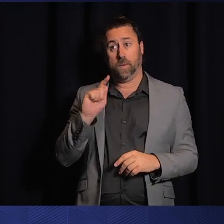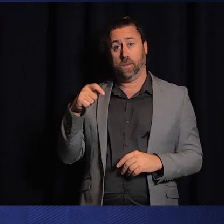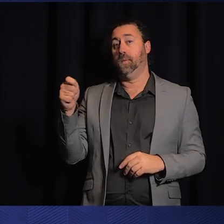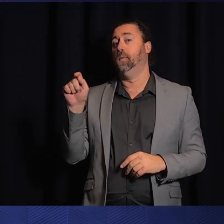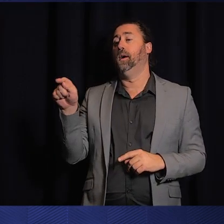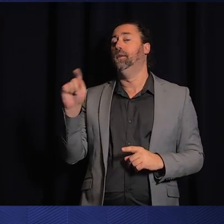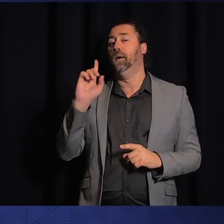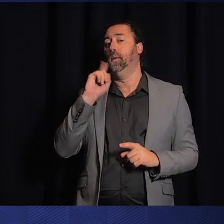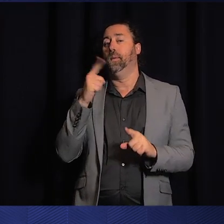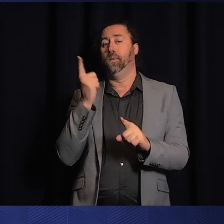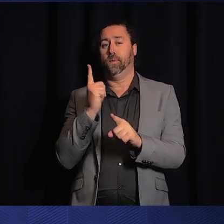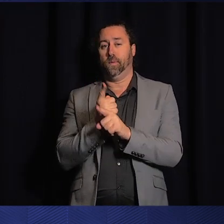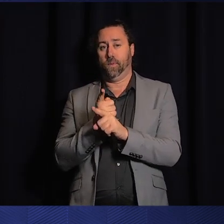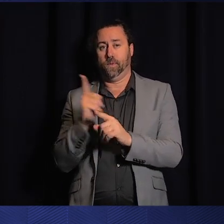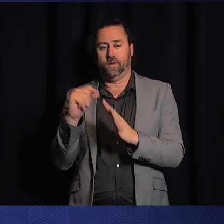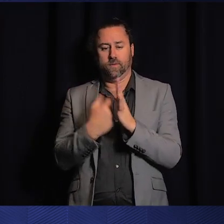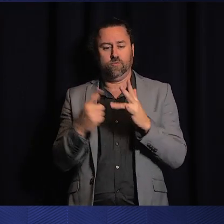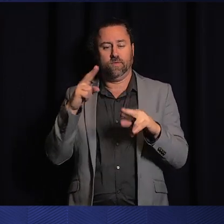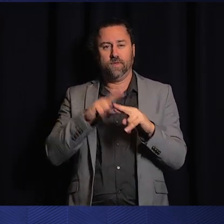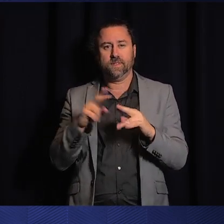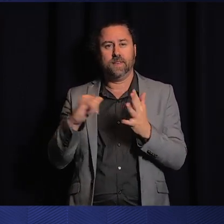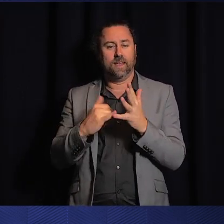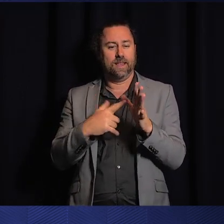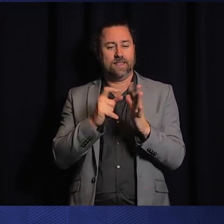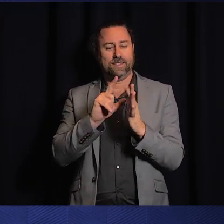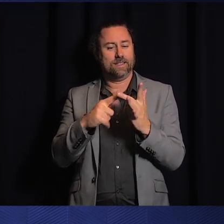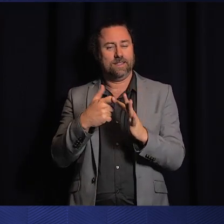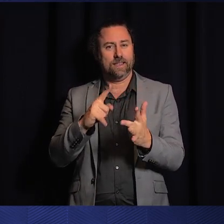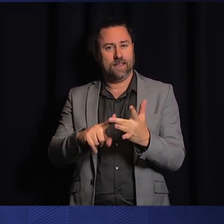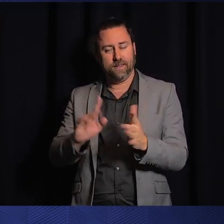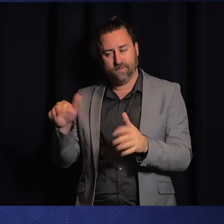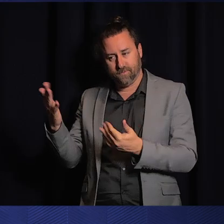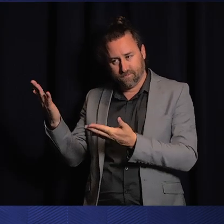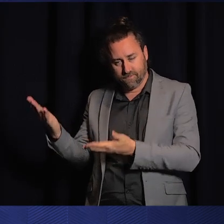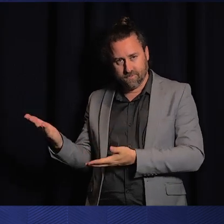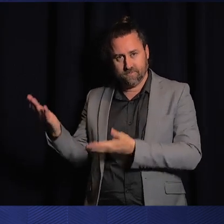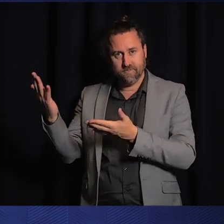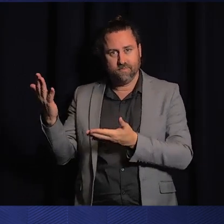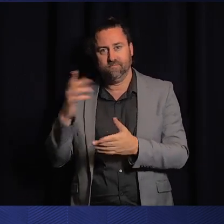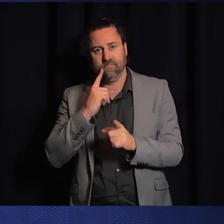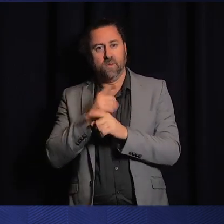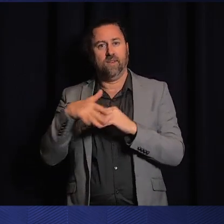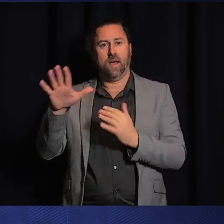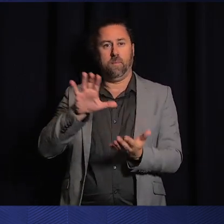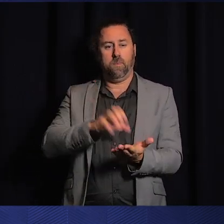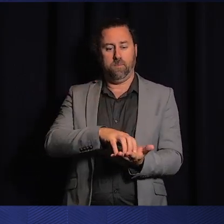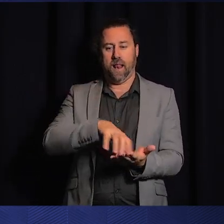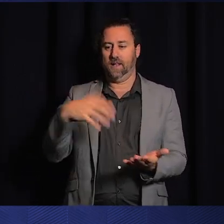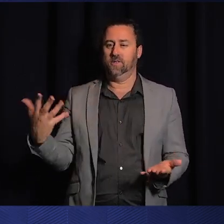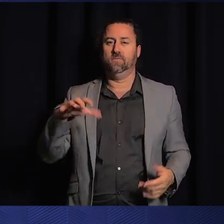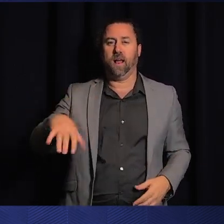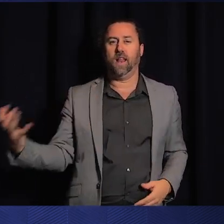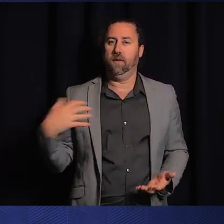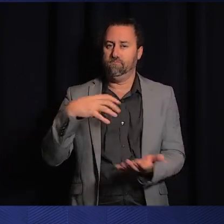presentations, first from Professor Tasneem Siddiqui. The floor is yours, discussing the approach that Bangladesh has taken to